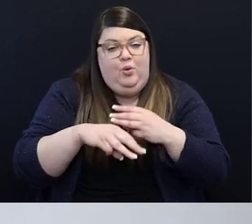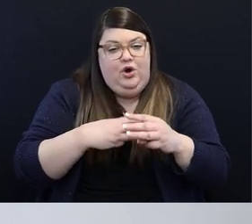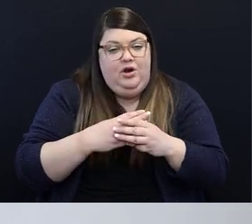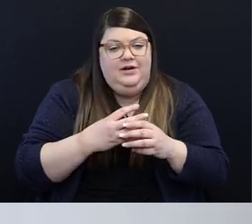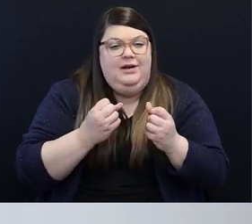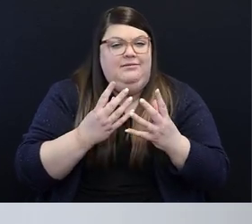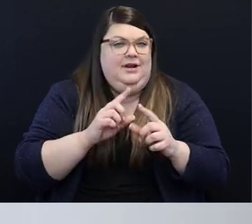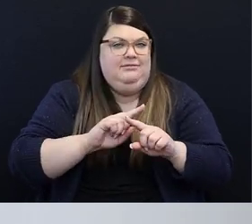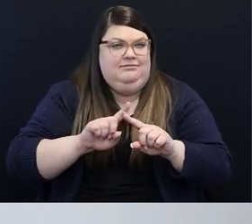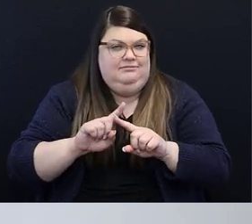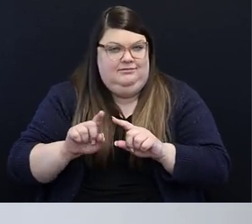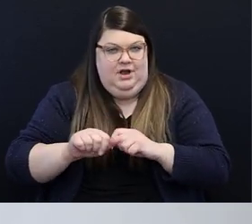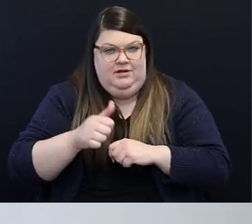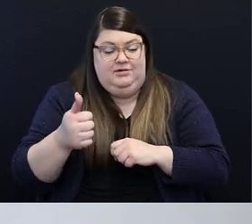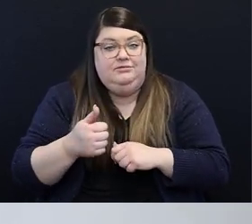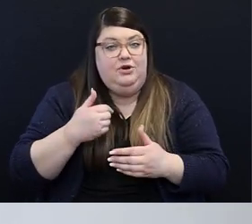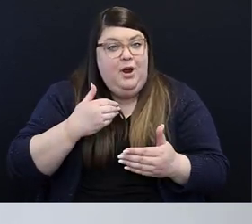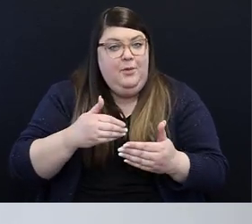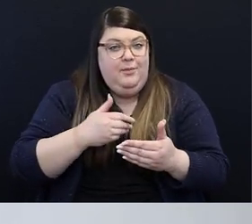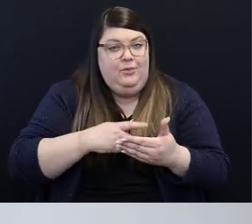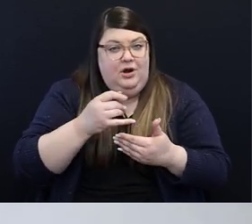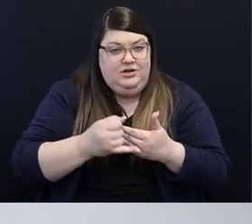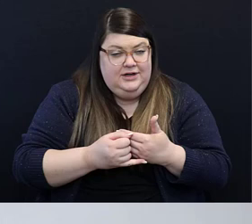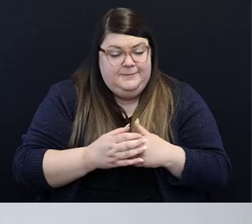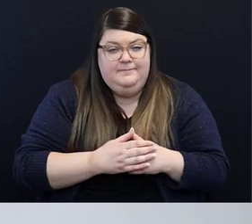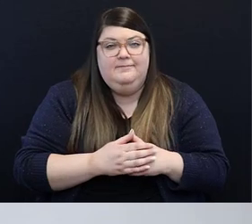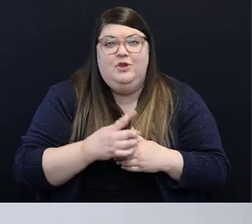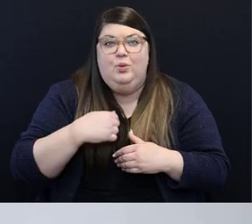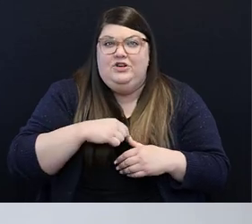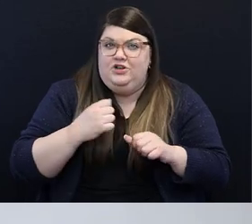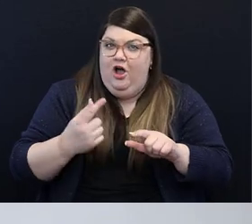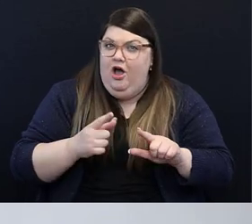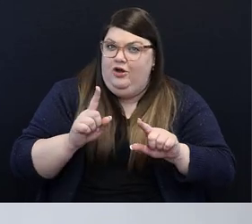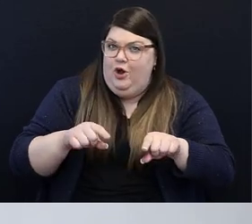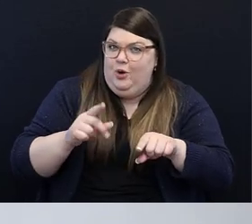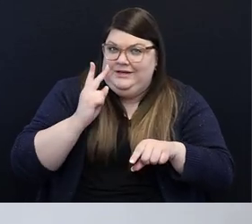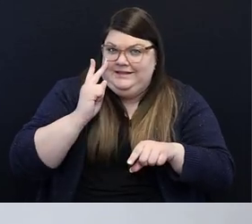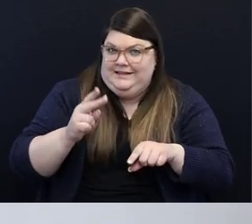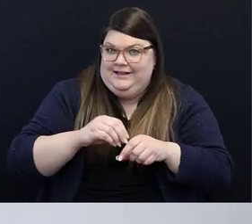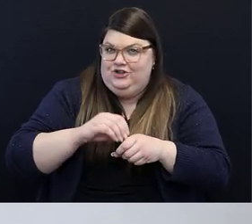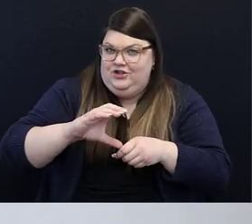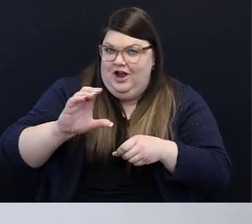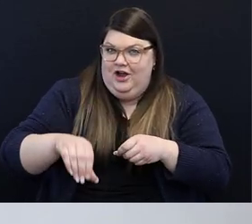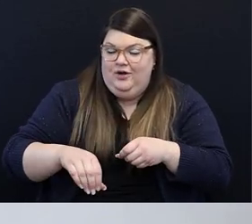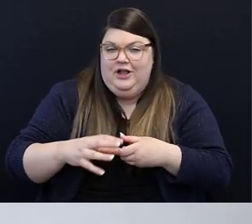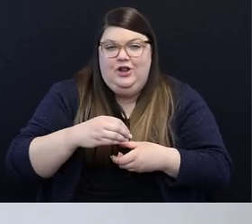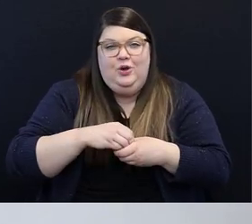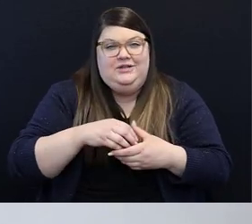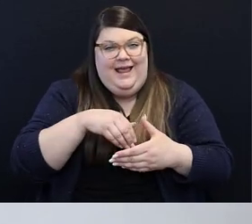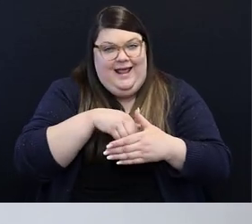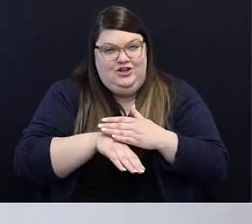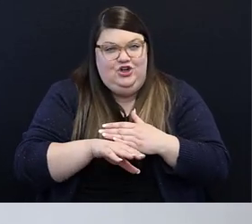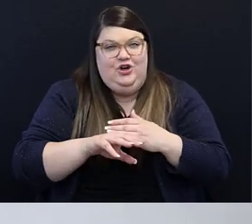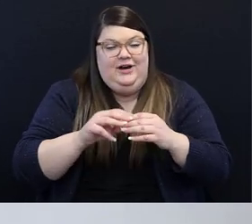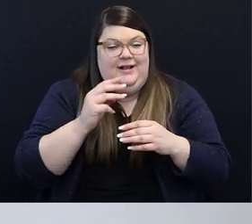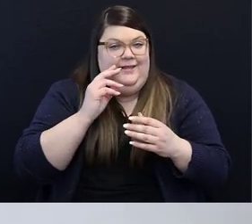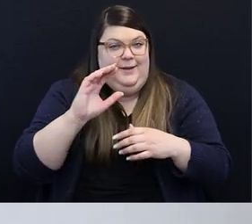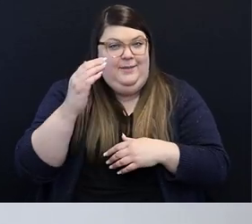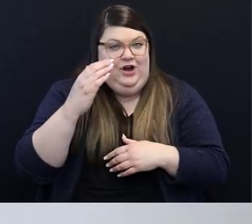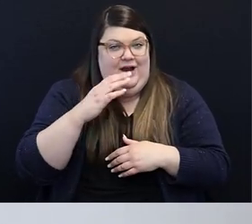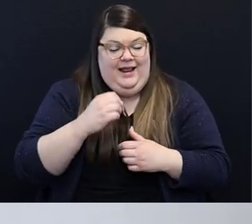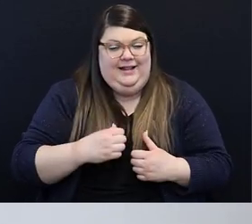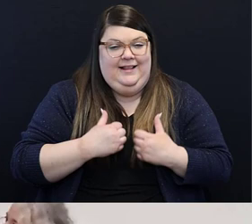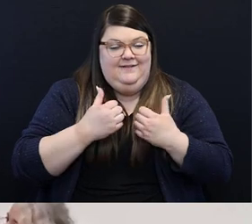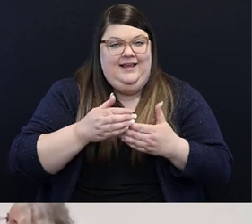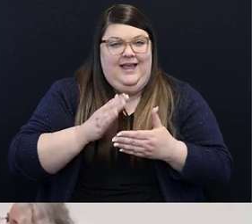Brothers. Her upcoming projects, which we should all make an effort to get to Chicago to see, includes Enter the Mirror and Living End, Painting and